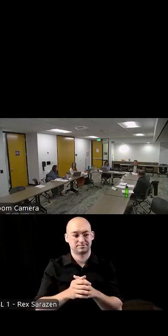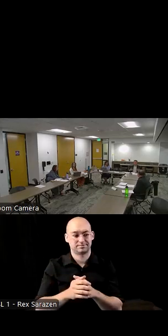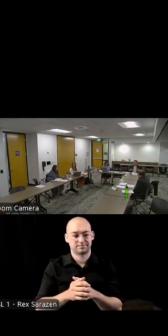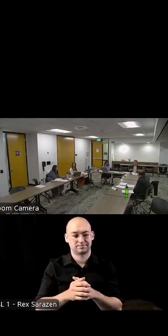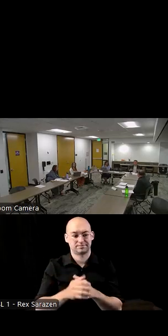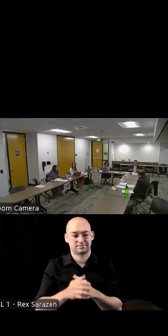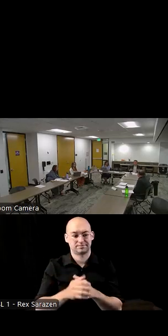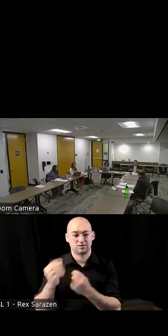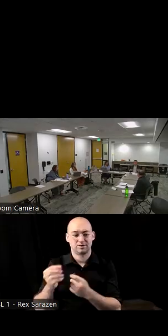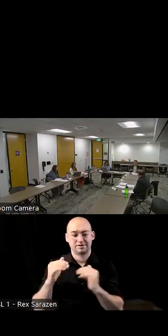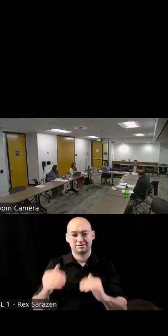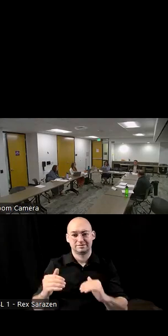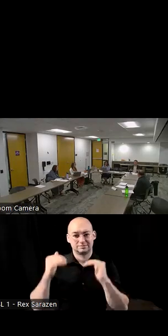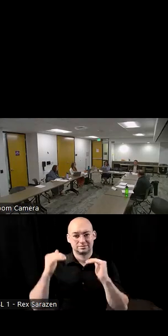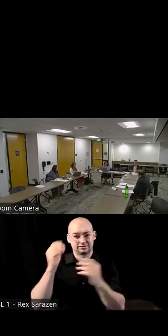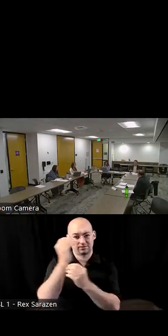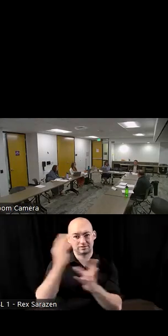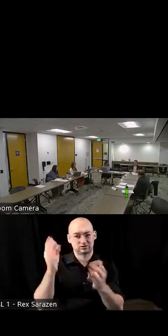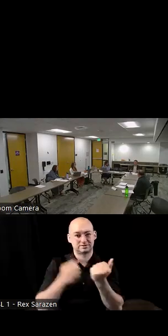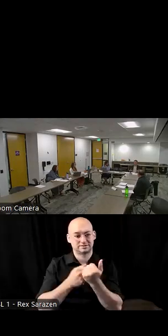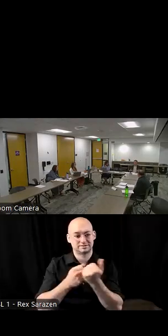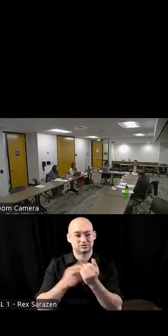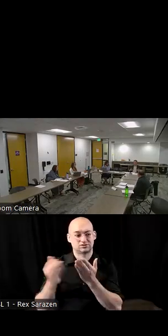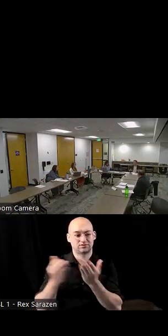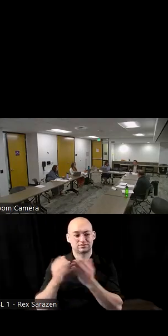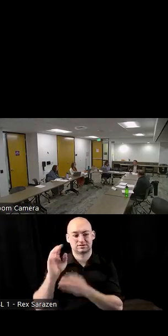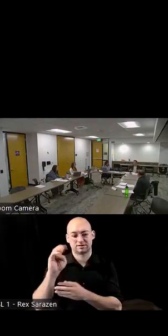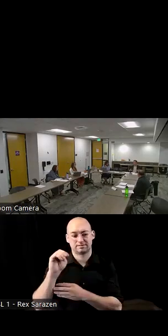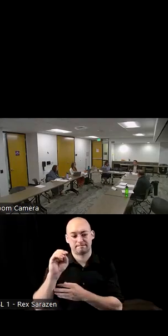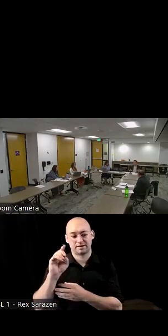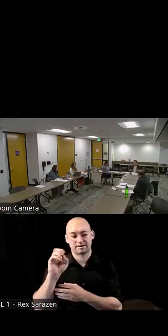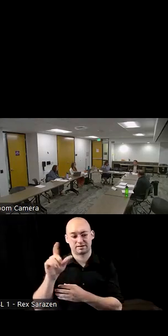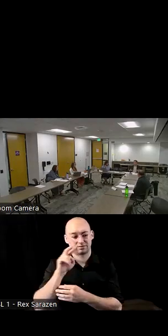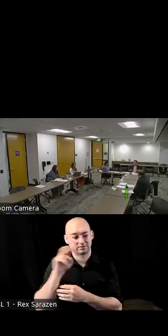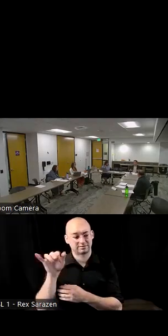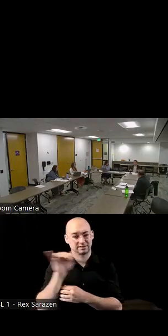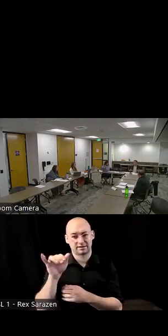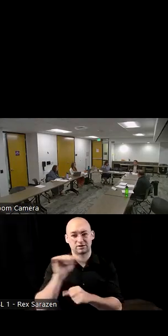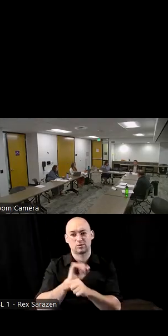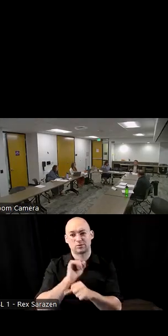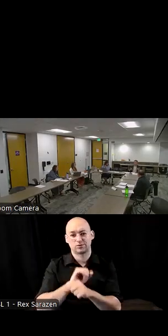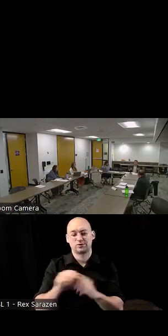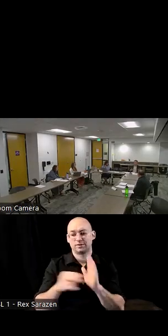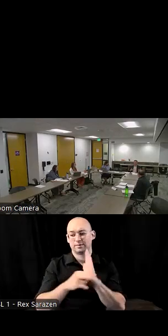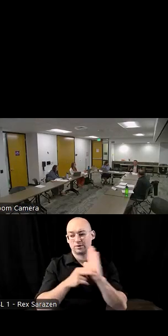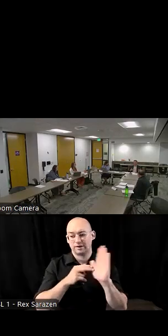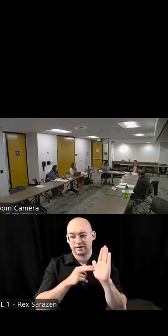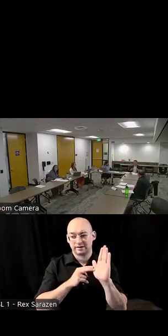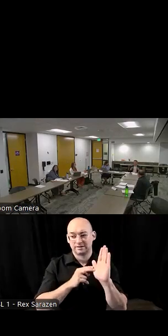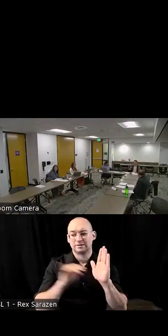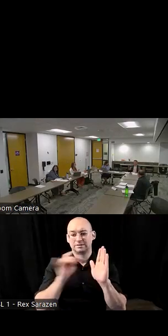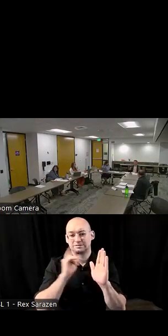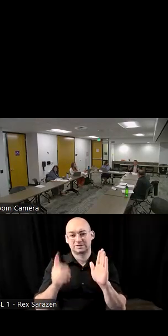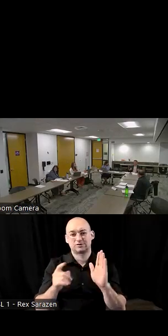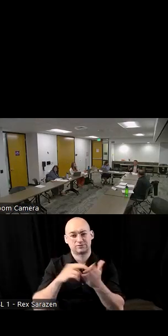what an enhanced information assistance service model looks like, doing some work on branding. And then, like I said, we did some